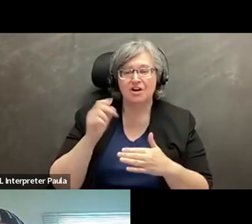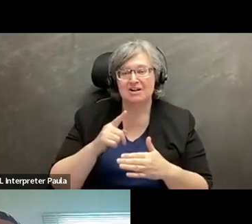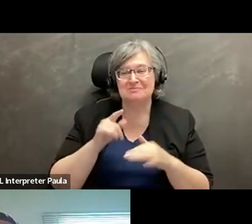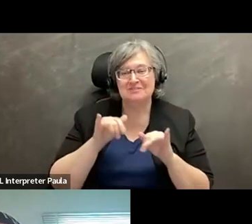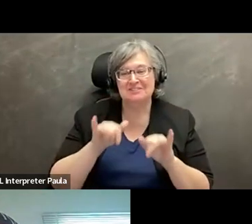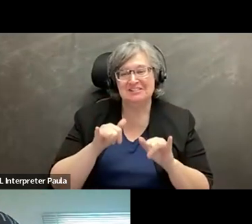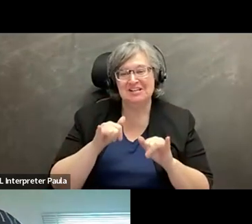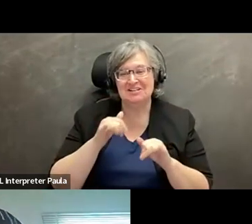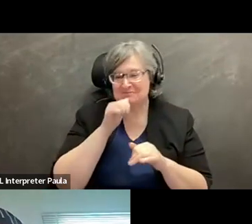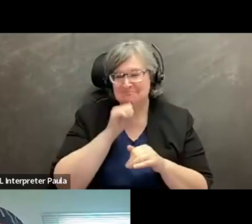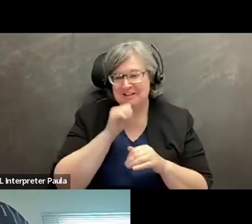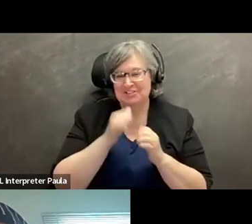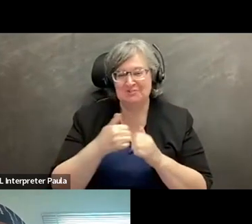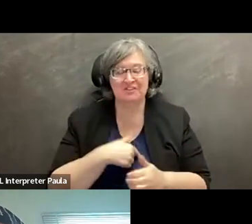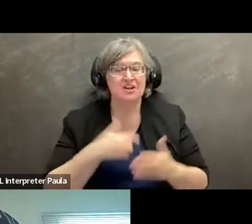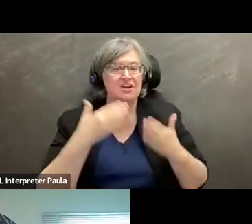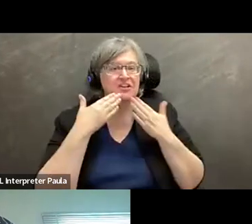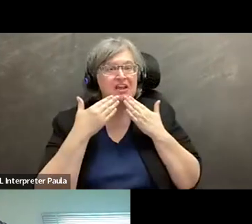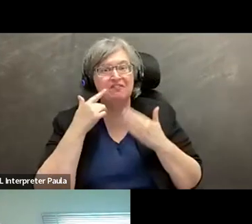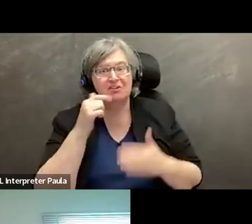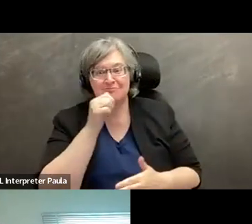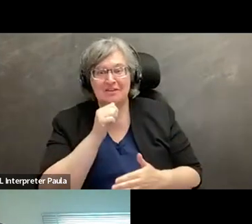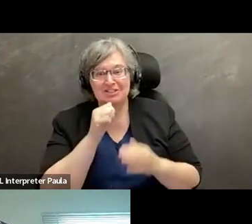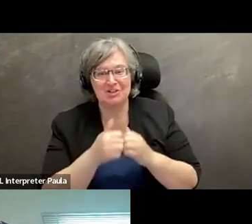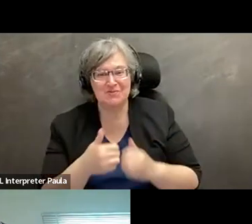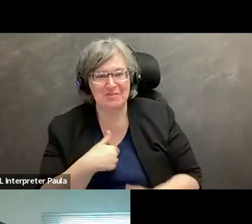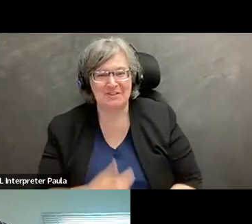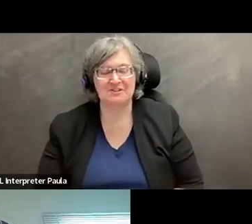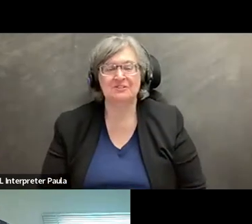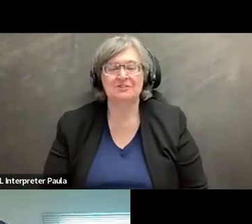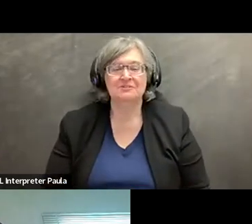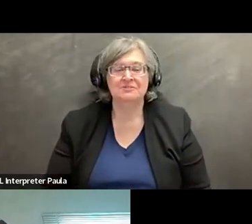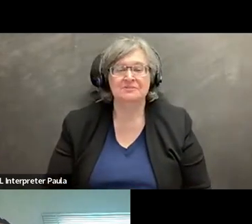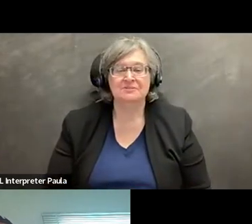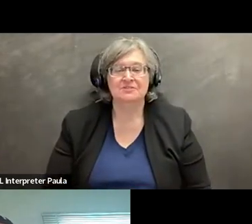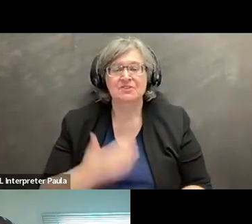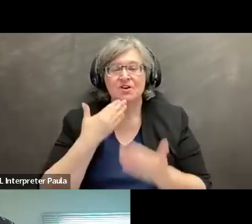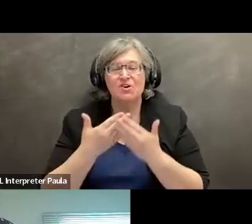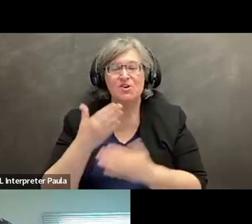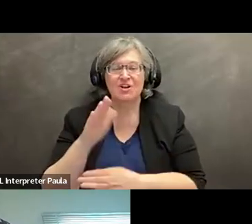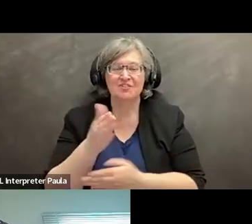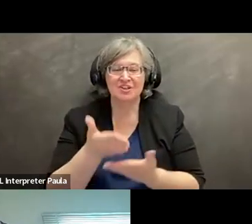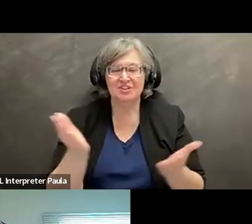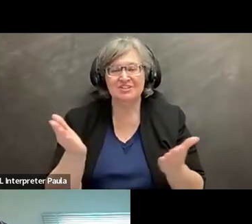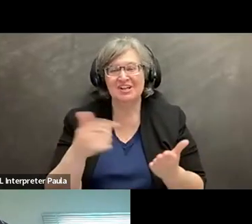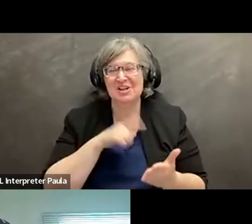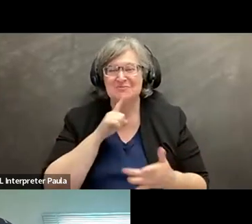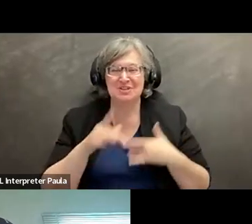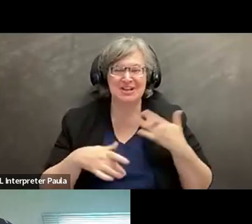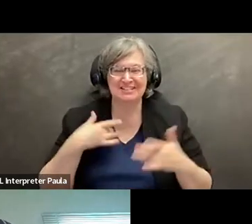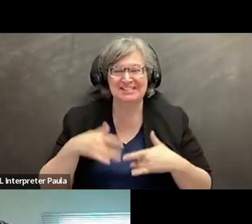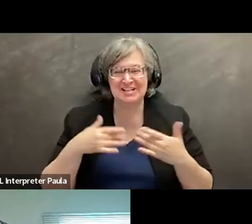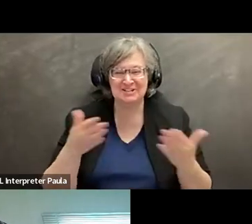patient with us. Thank you for being patient with me. Well, good afternoon, everyone. I'm so excited to